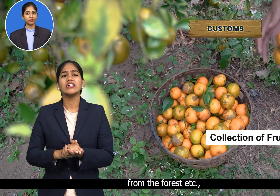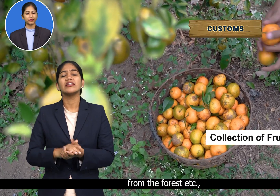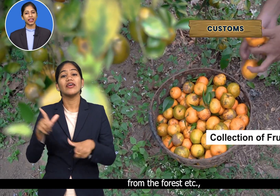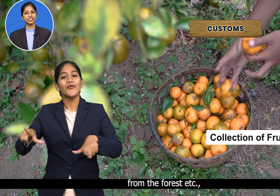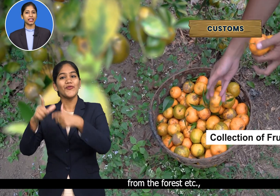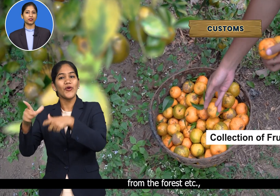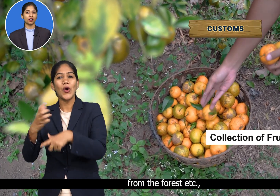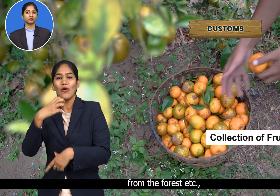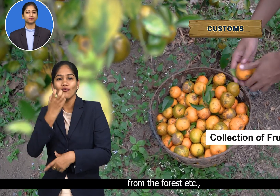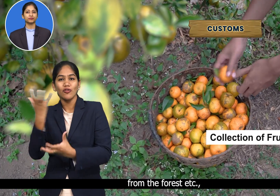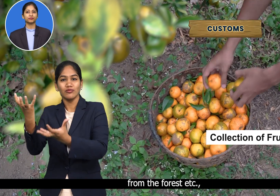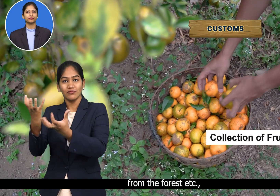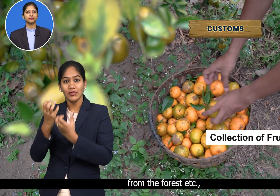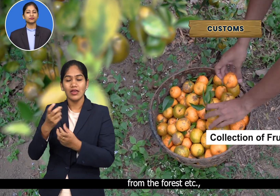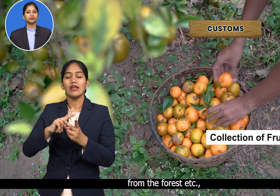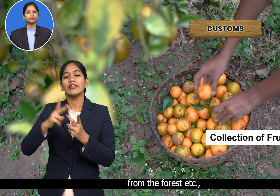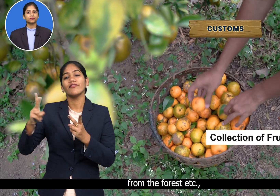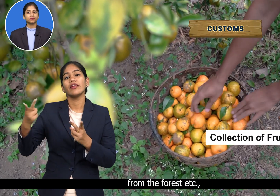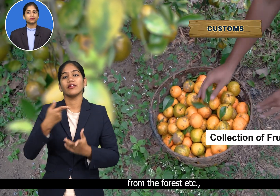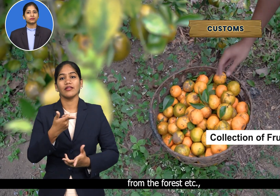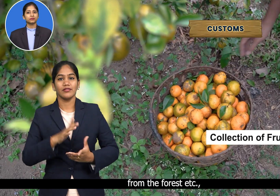forest, etc.